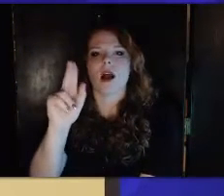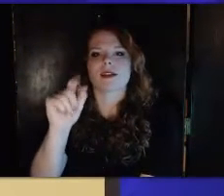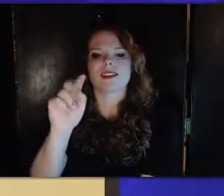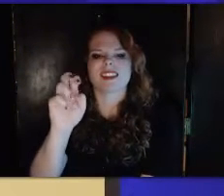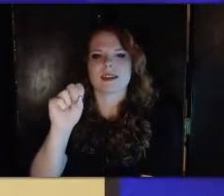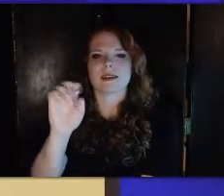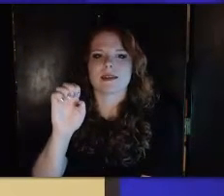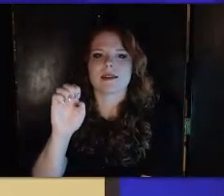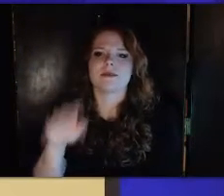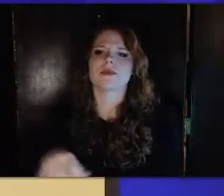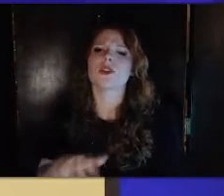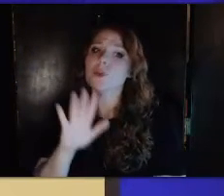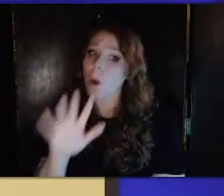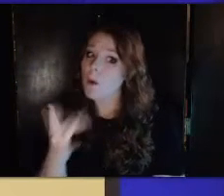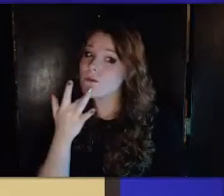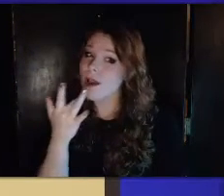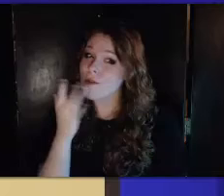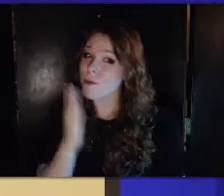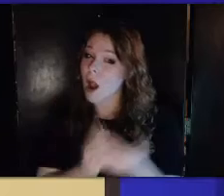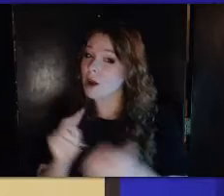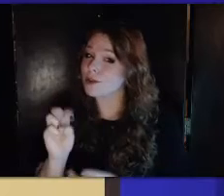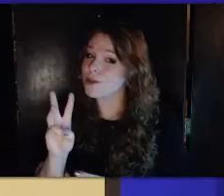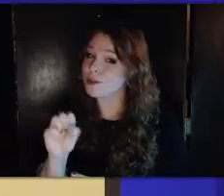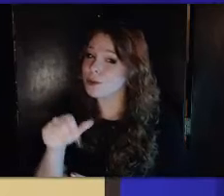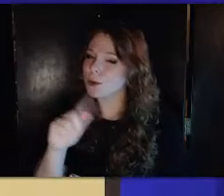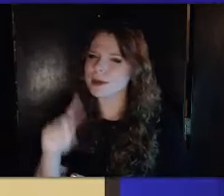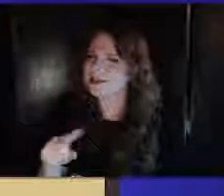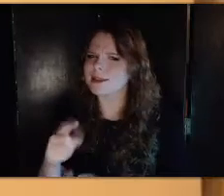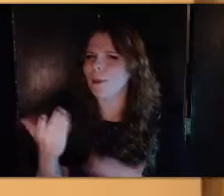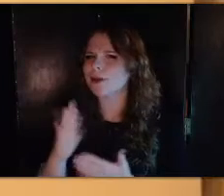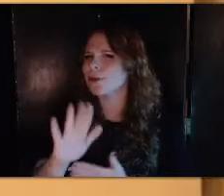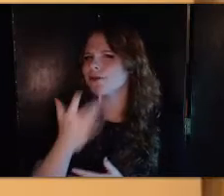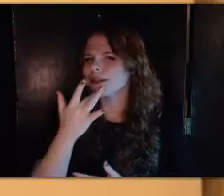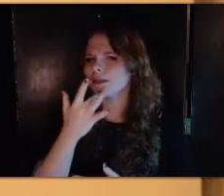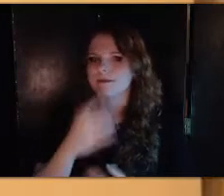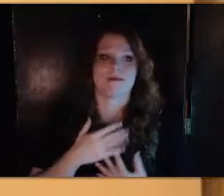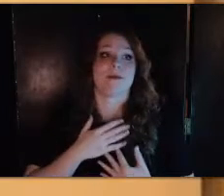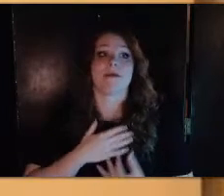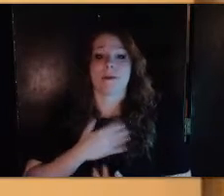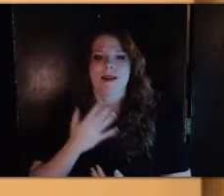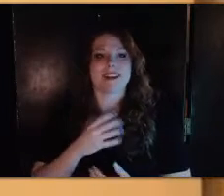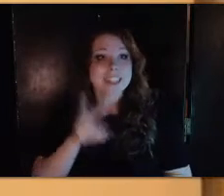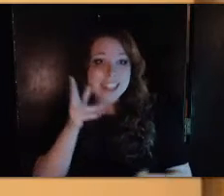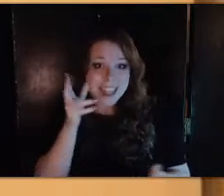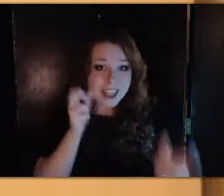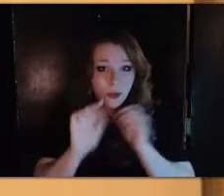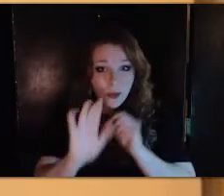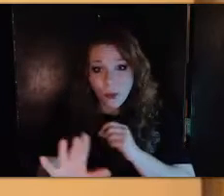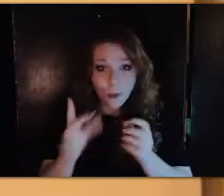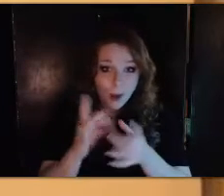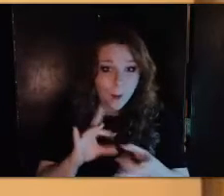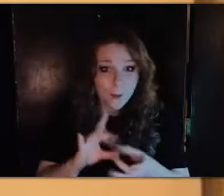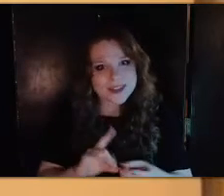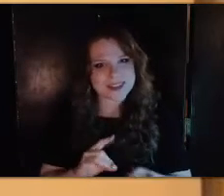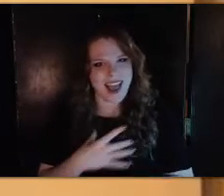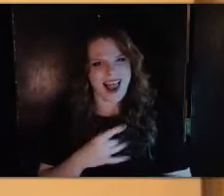means a lot to us. What is your favorite part of News Quiz? Well, one of mine is hearing from all of you. Thanks to